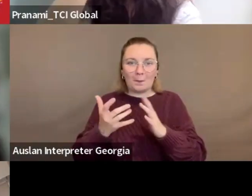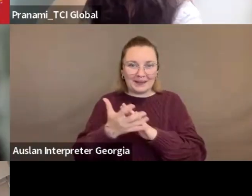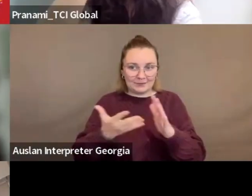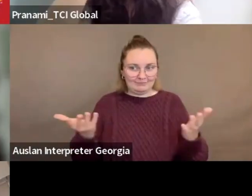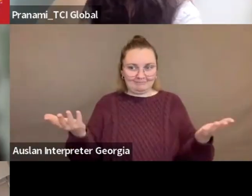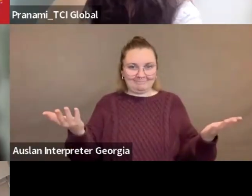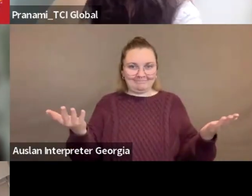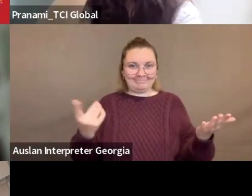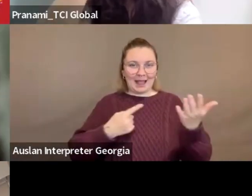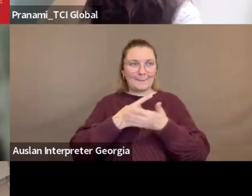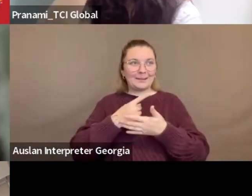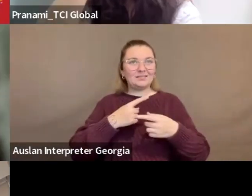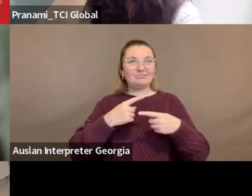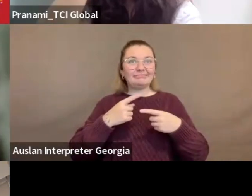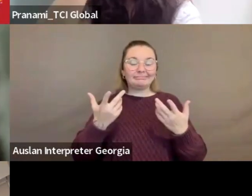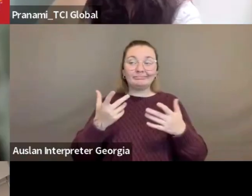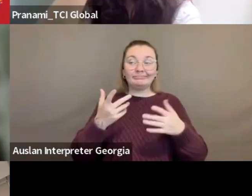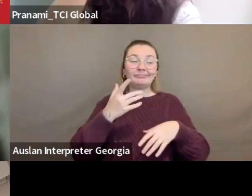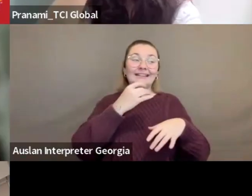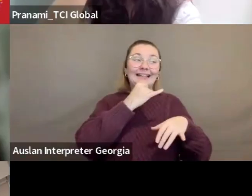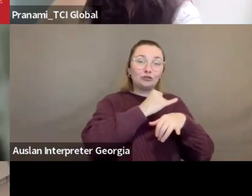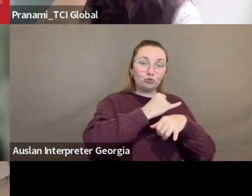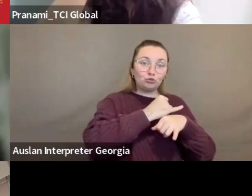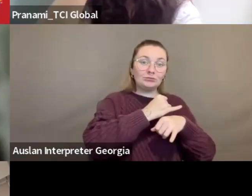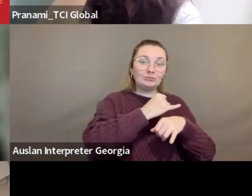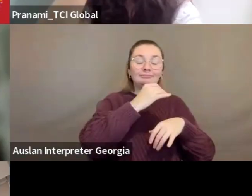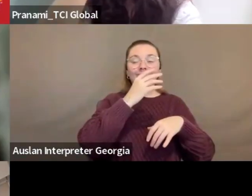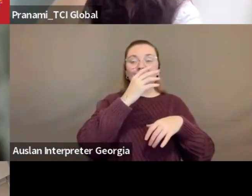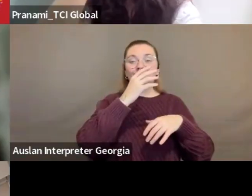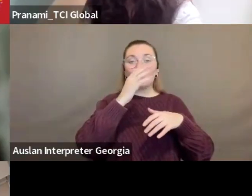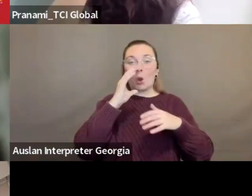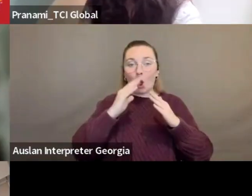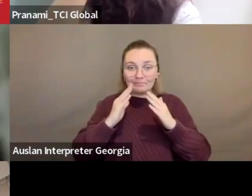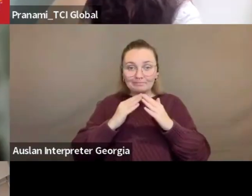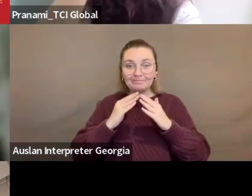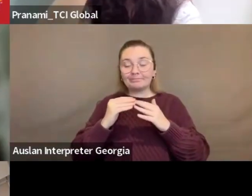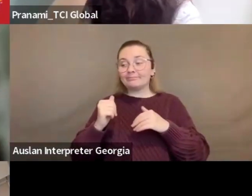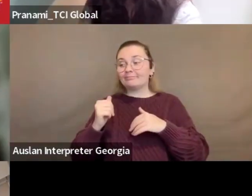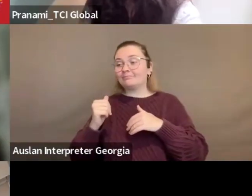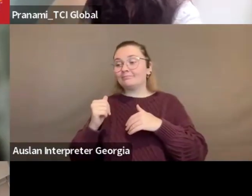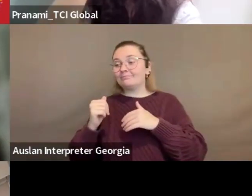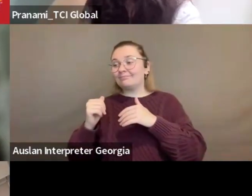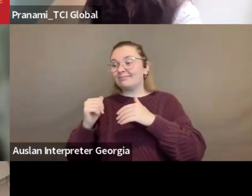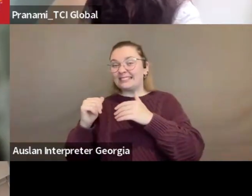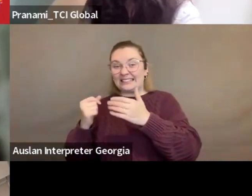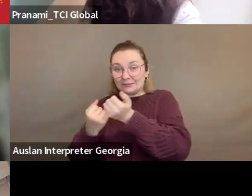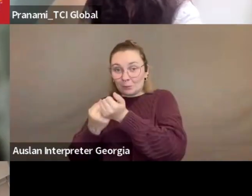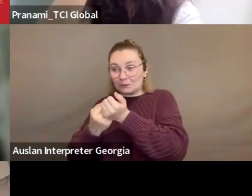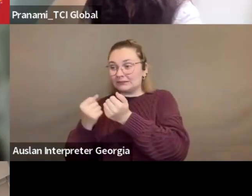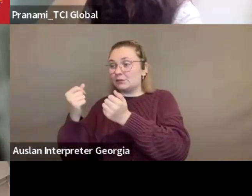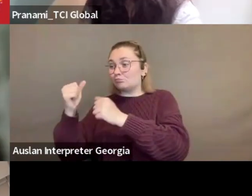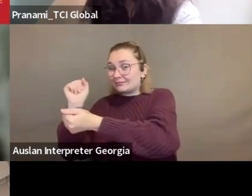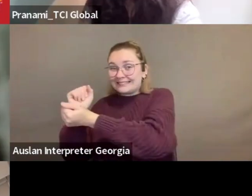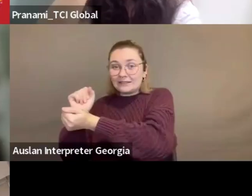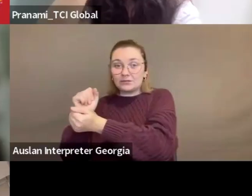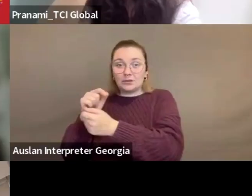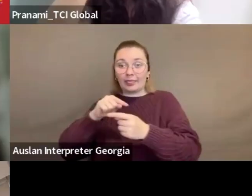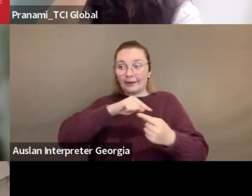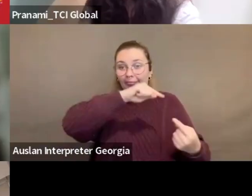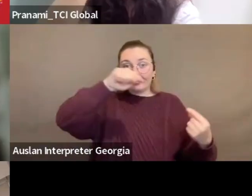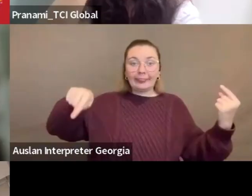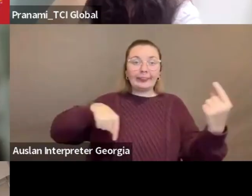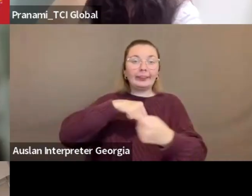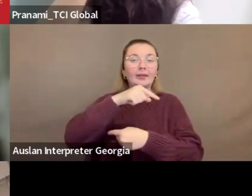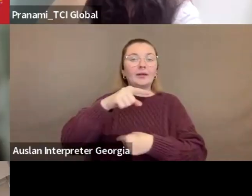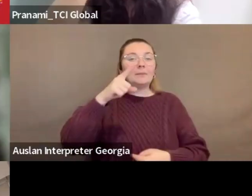between institutions, hospitals, homes, and even prisons. So when these supports are missing, people are not